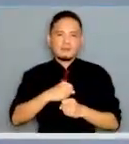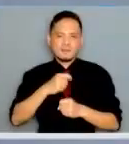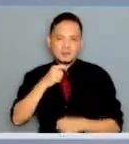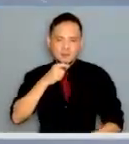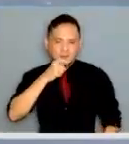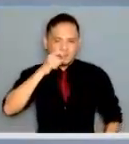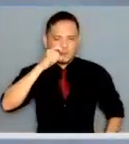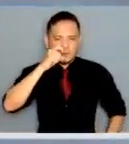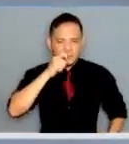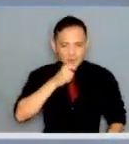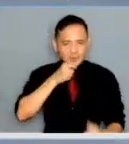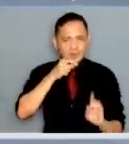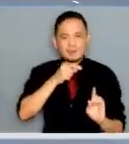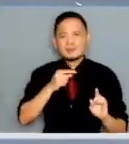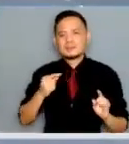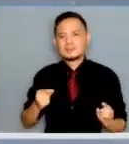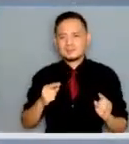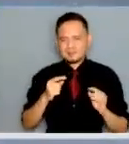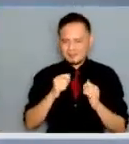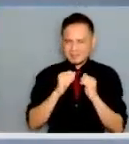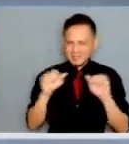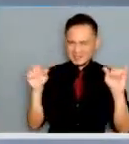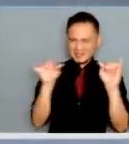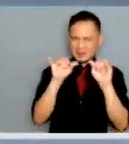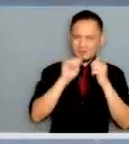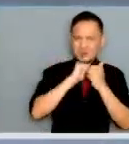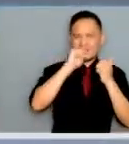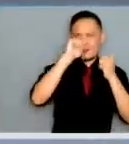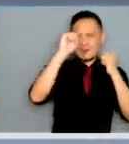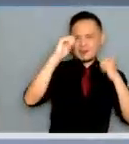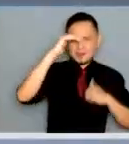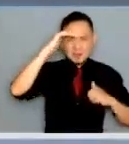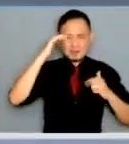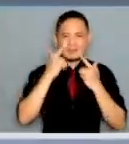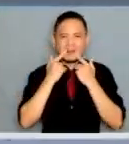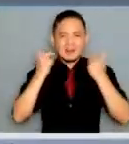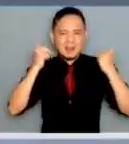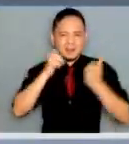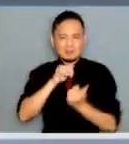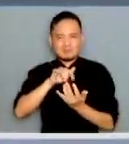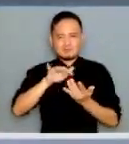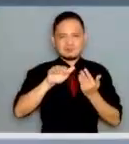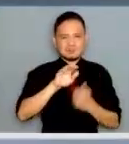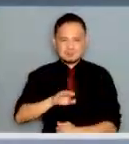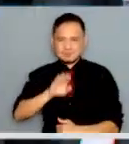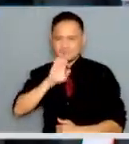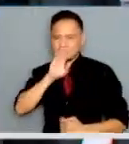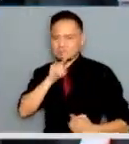coffee, in inches, in miles, in laughter and strife. In